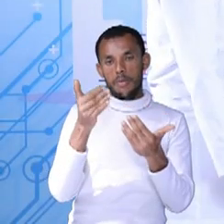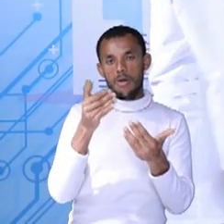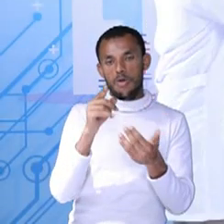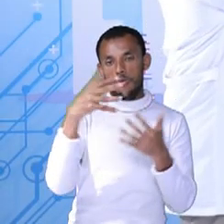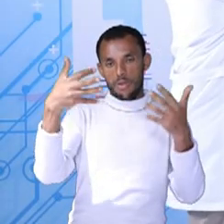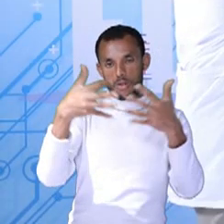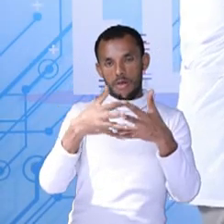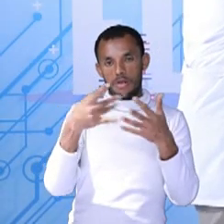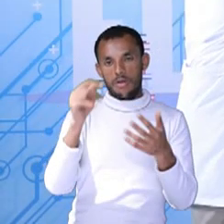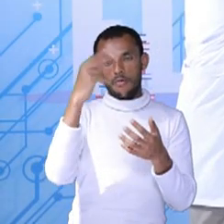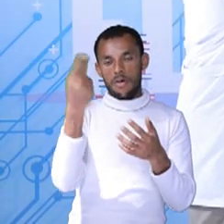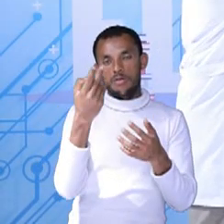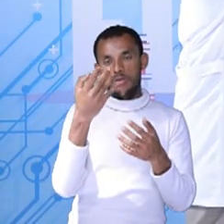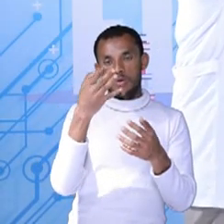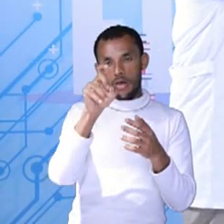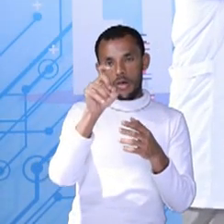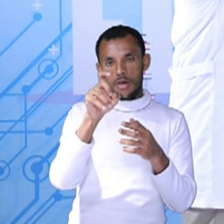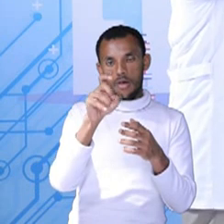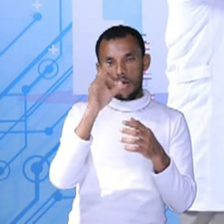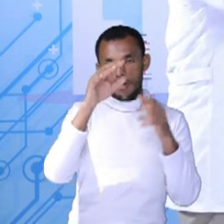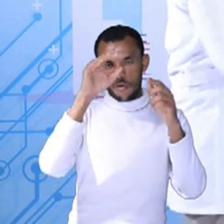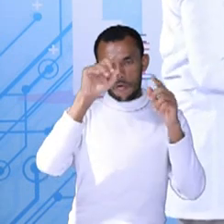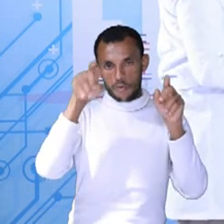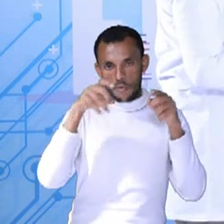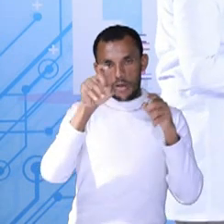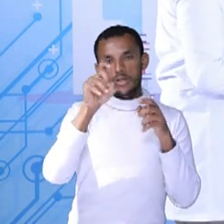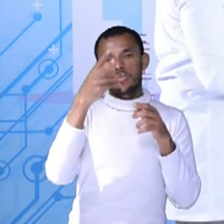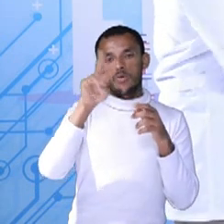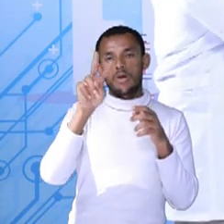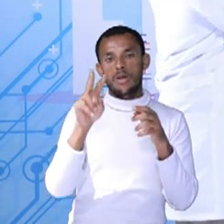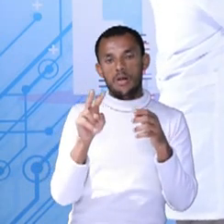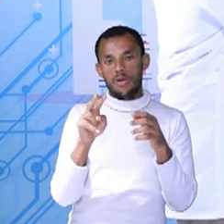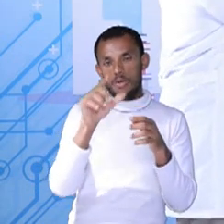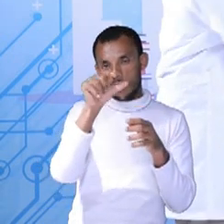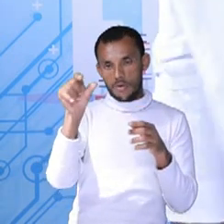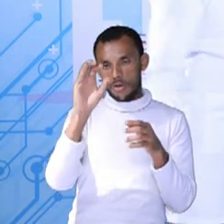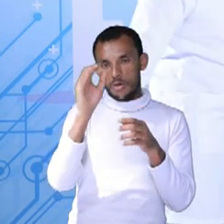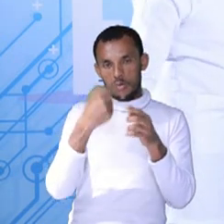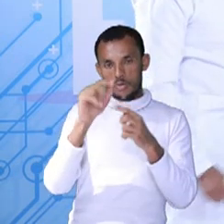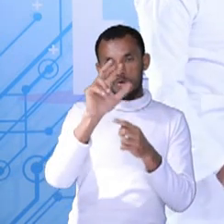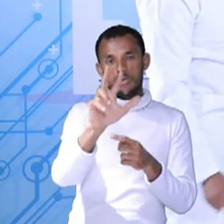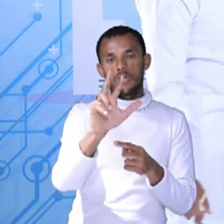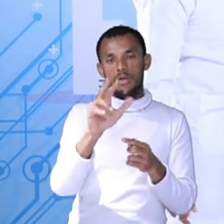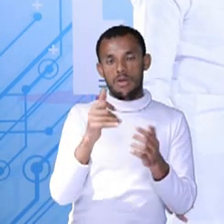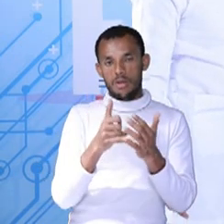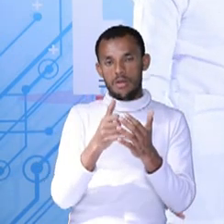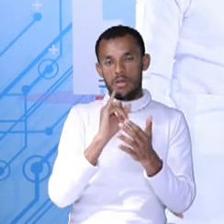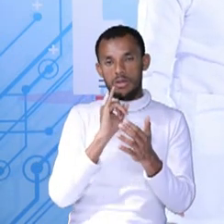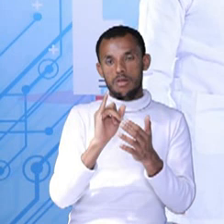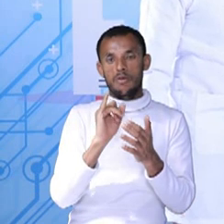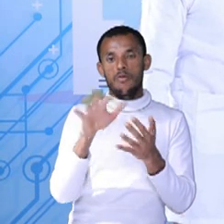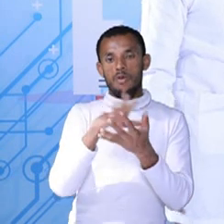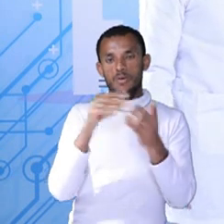you integrate the function x f of x squared on the interval 0 to 3. That is,